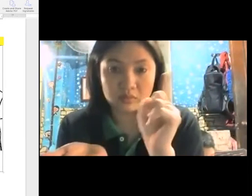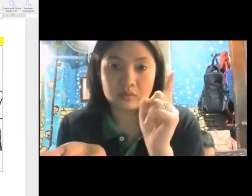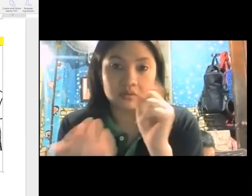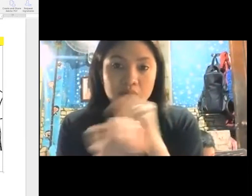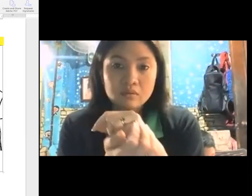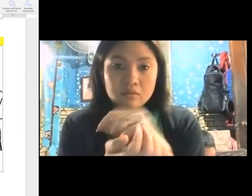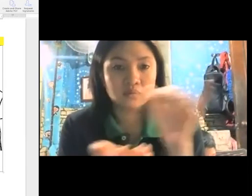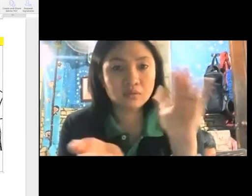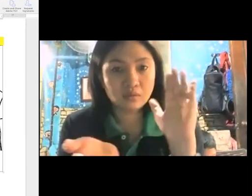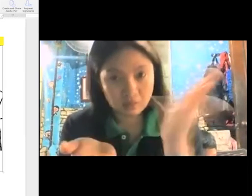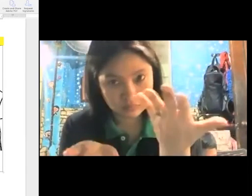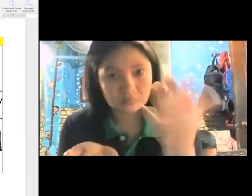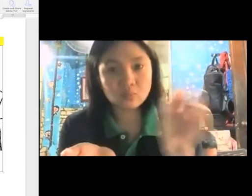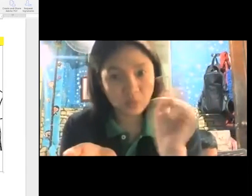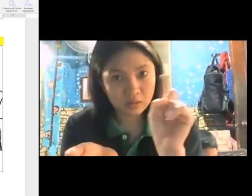once. So